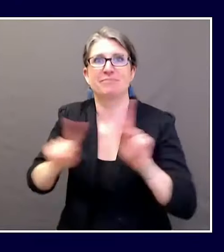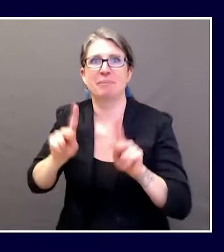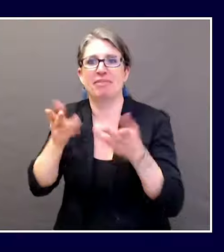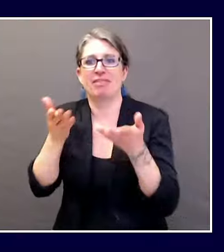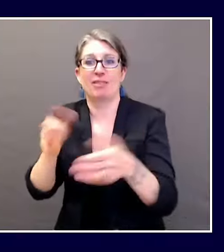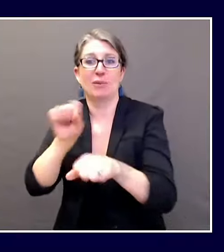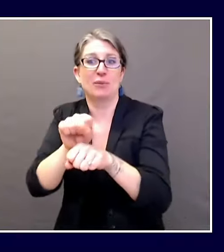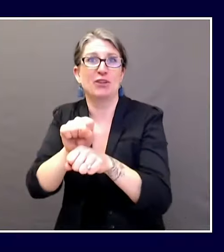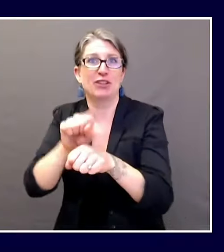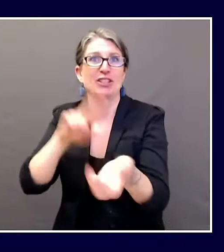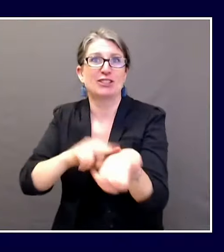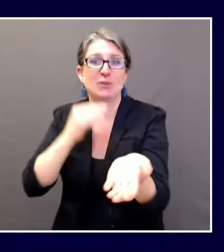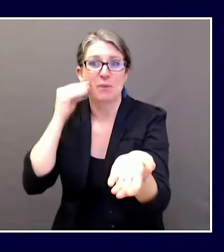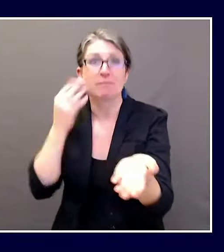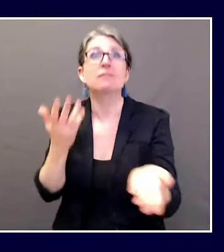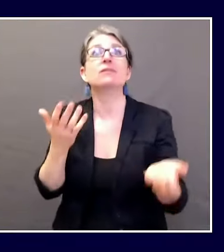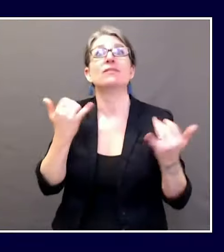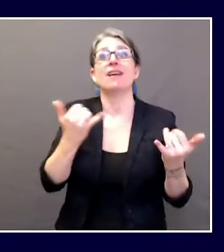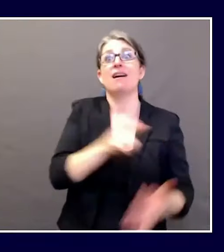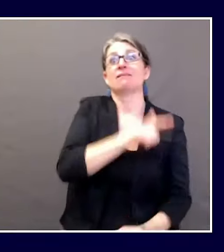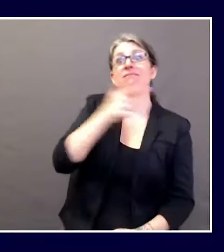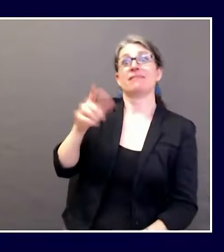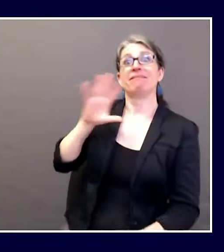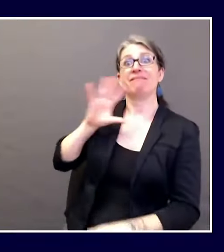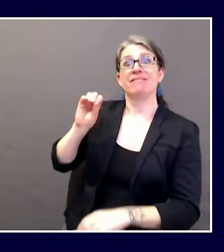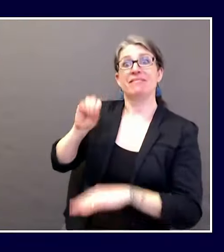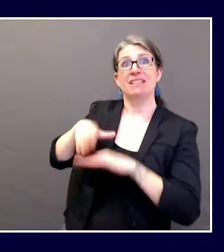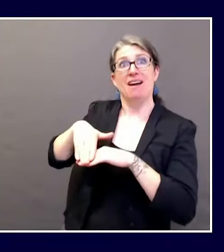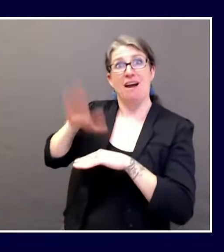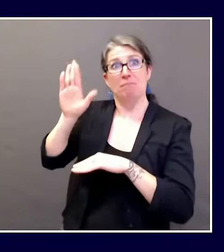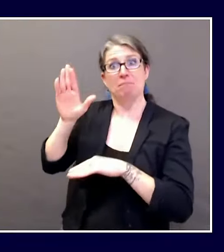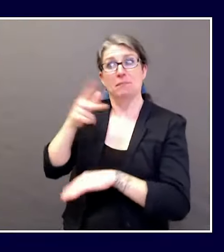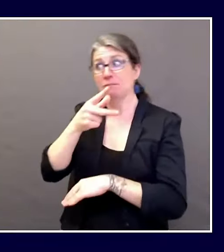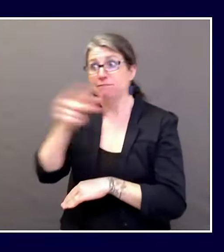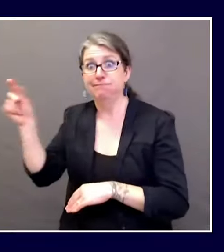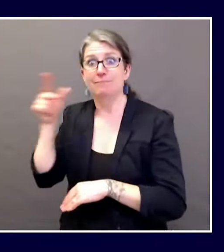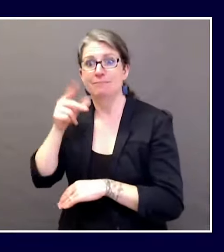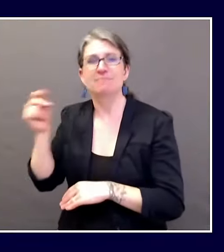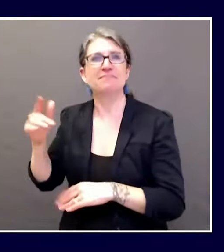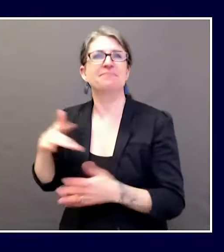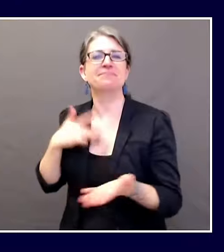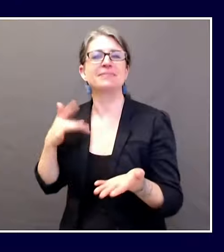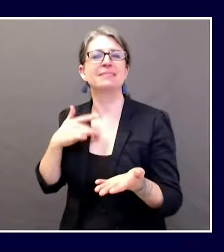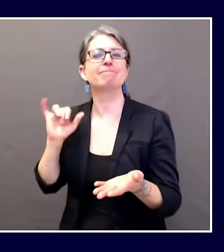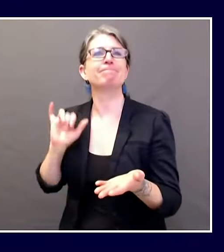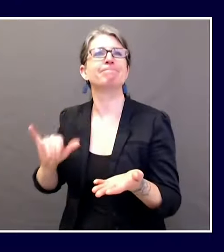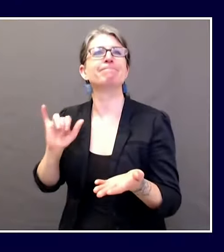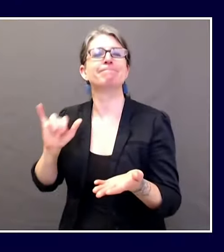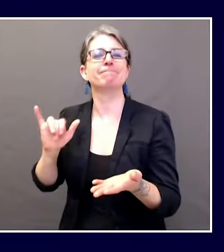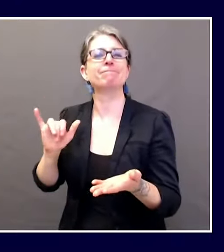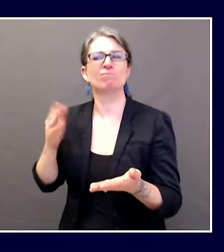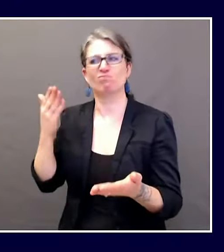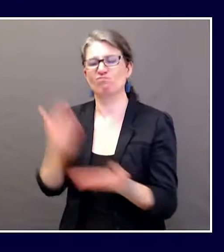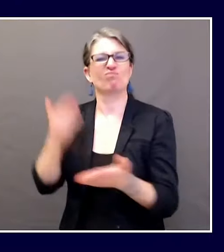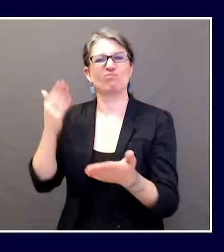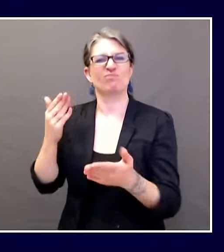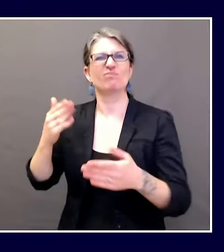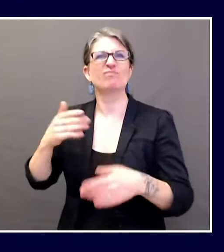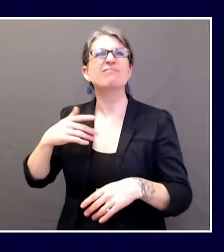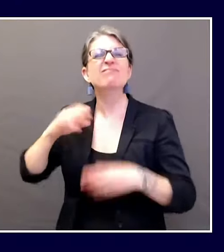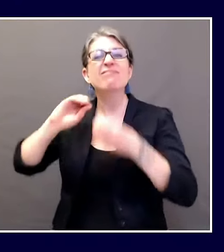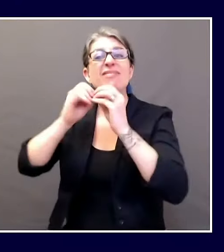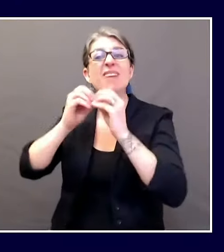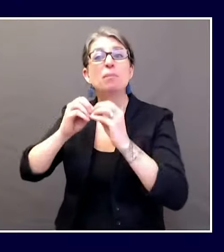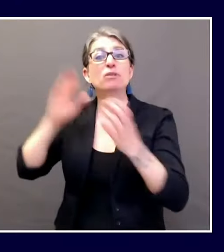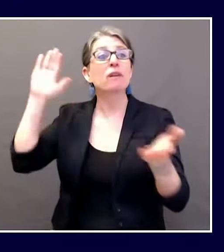And that is, in my read, and as well as our team here, the primary reason why deaths have dropped so significantly and